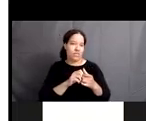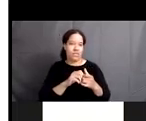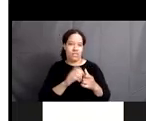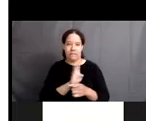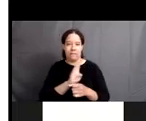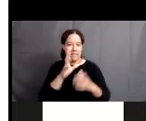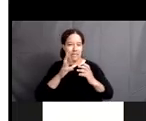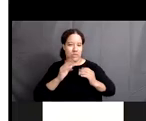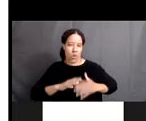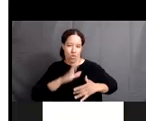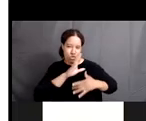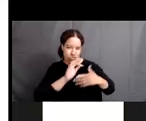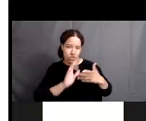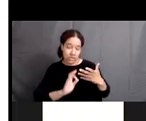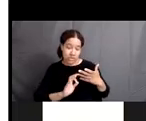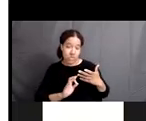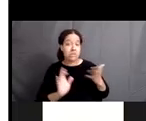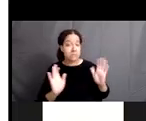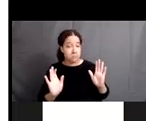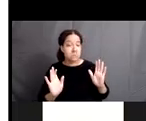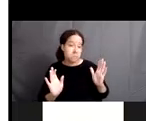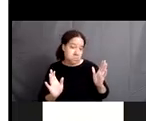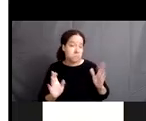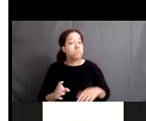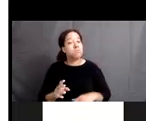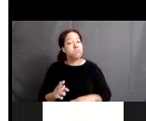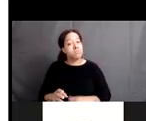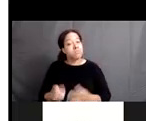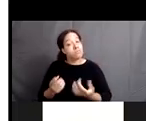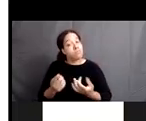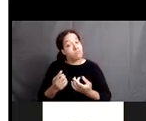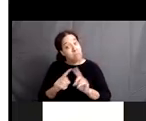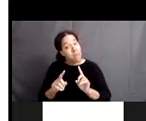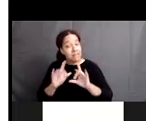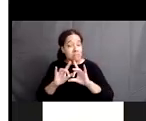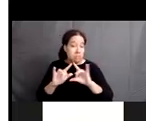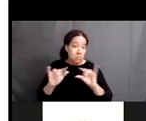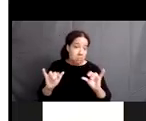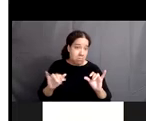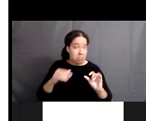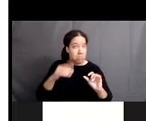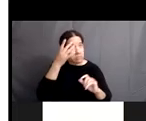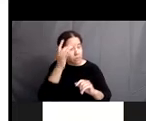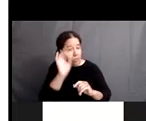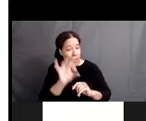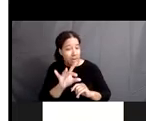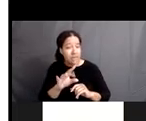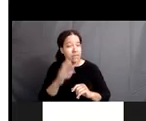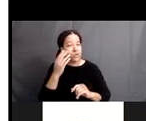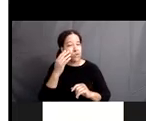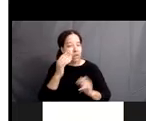owners need to make. But what I will say is that, there's an adage there that's like, many hands make for light